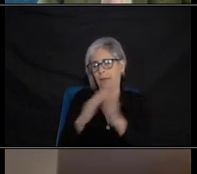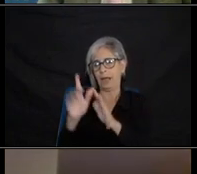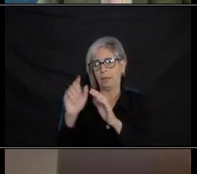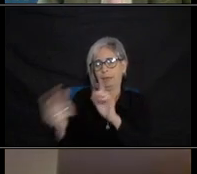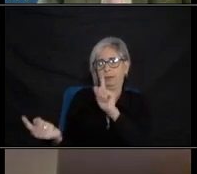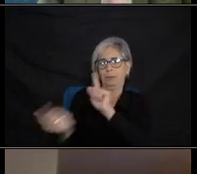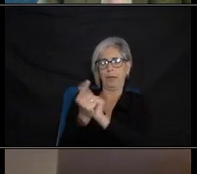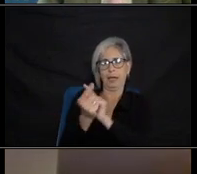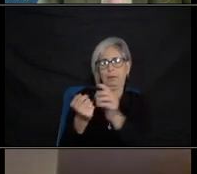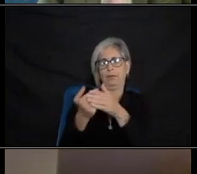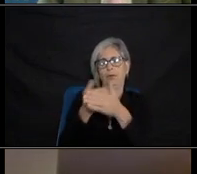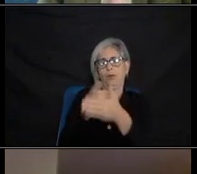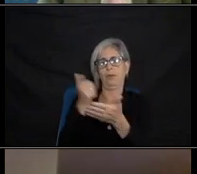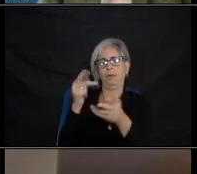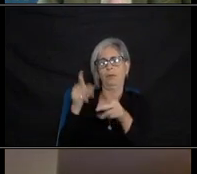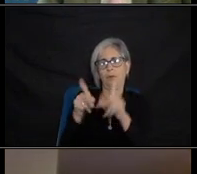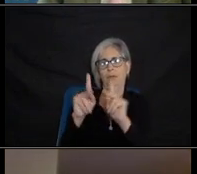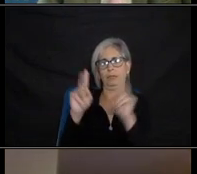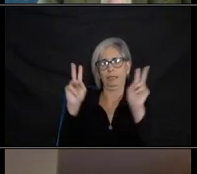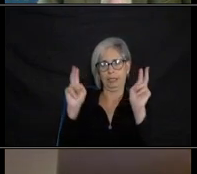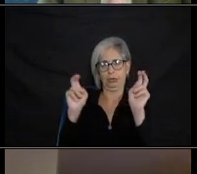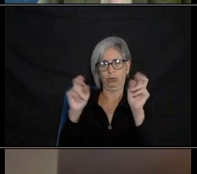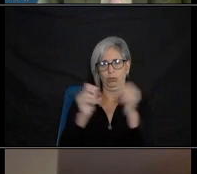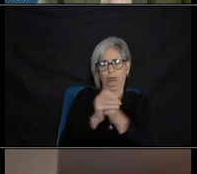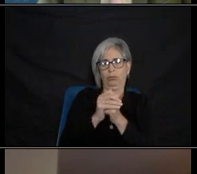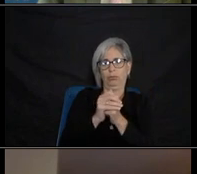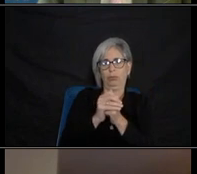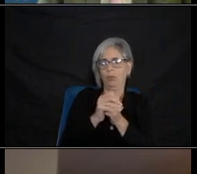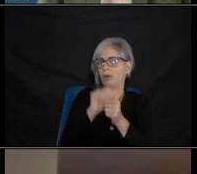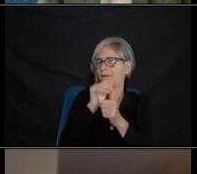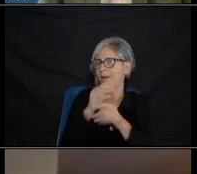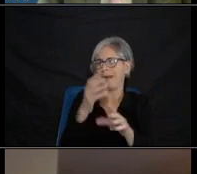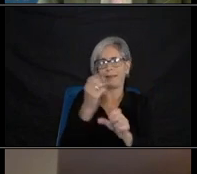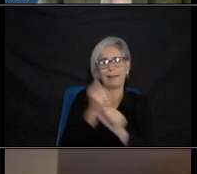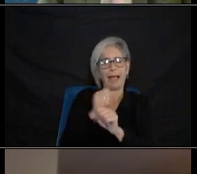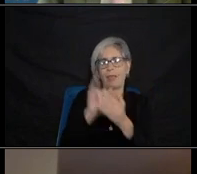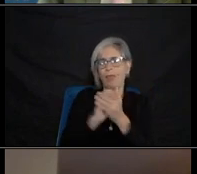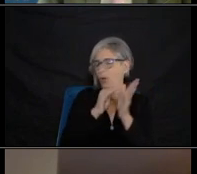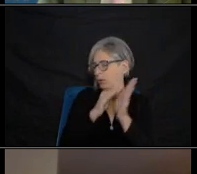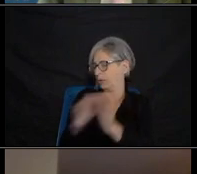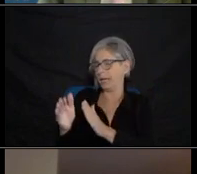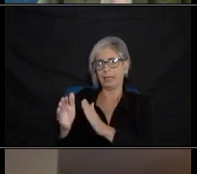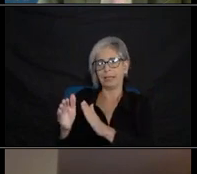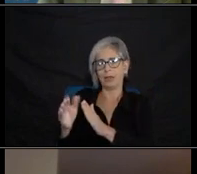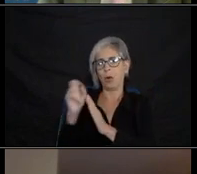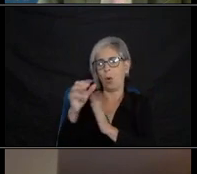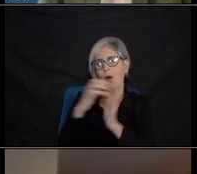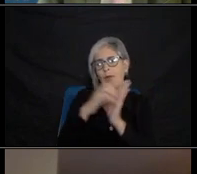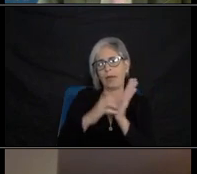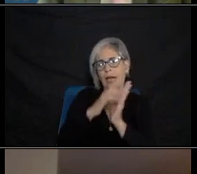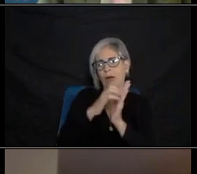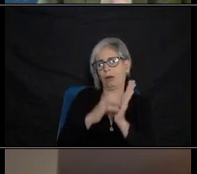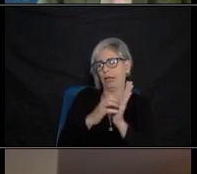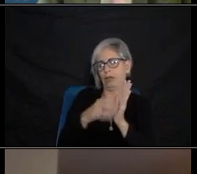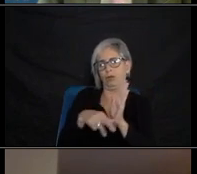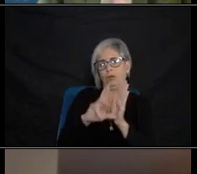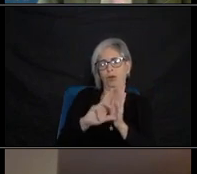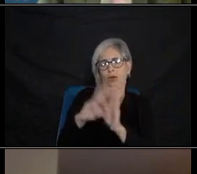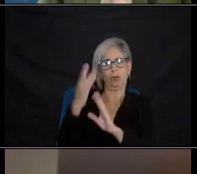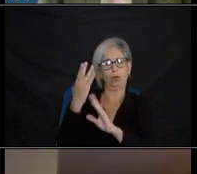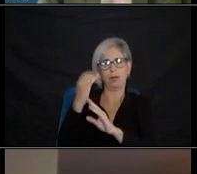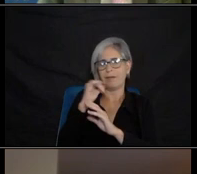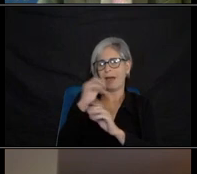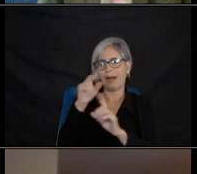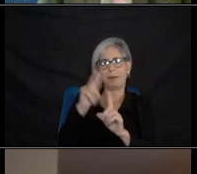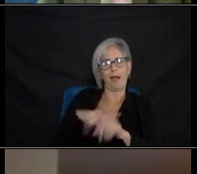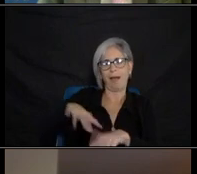to any permit being issued. We have not received those plans nor those calculations to review because a permit has not been applied for